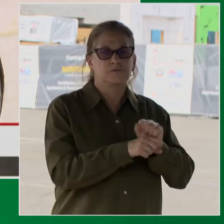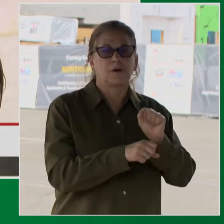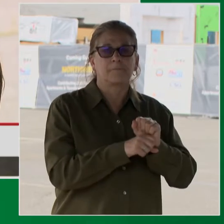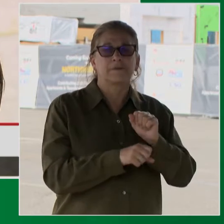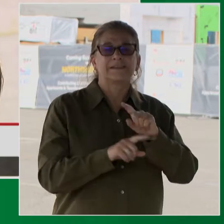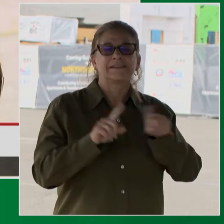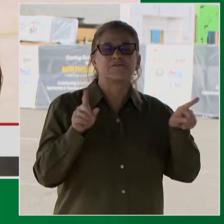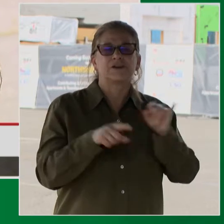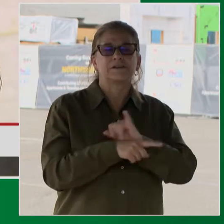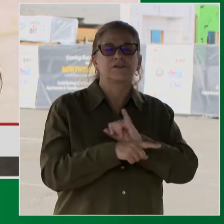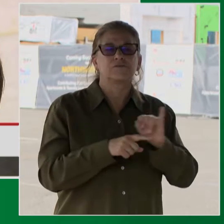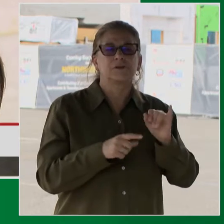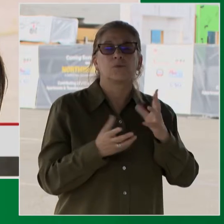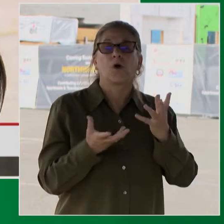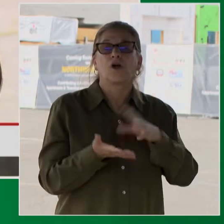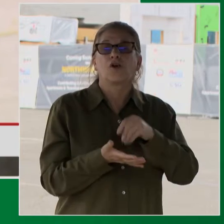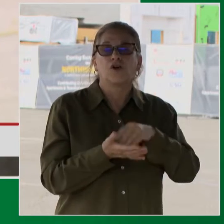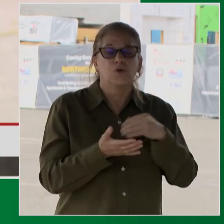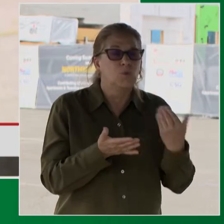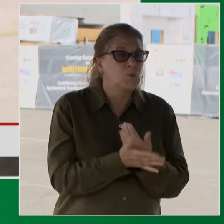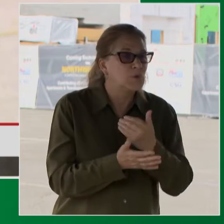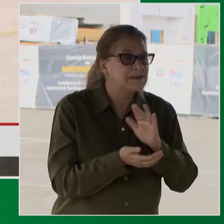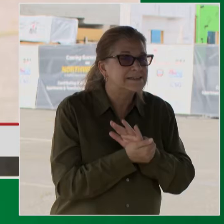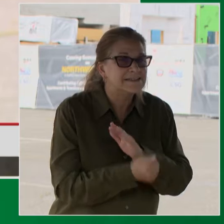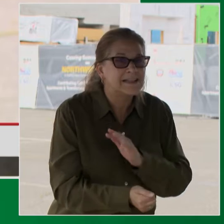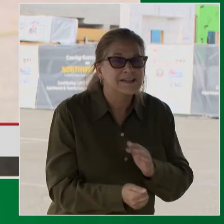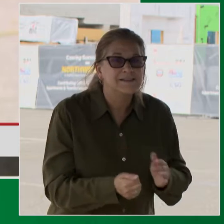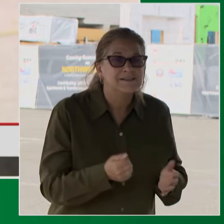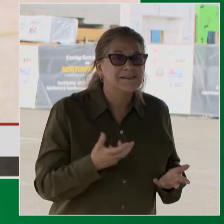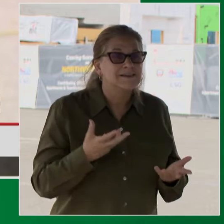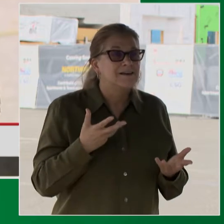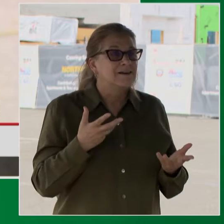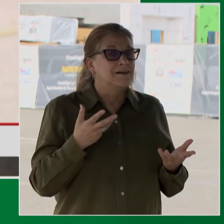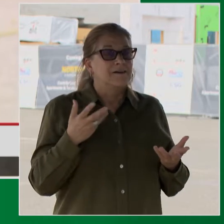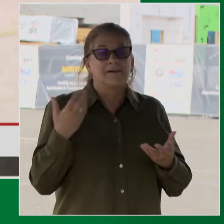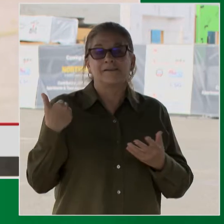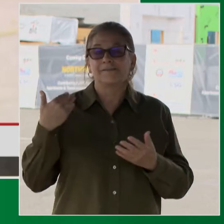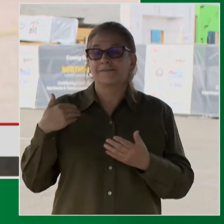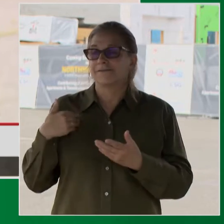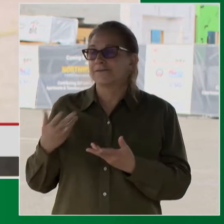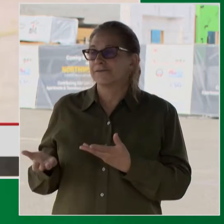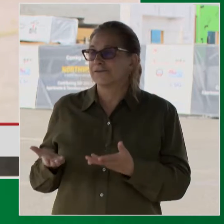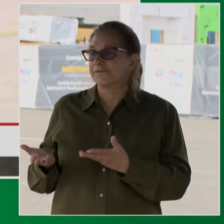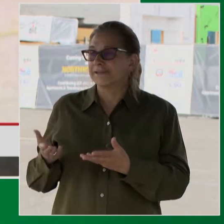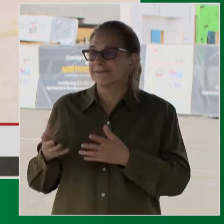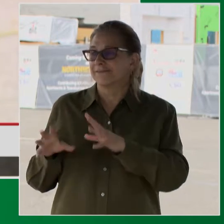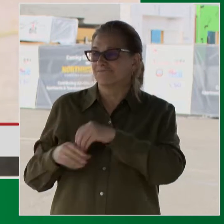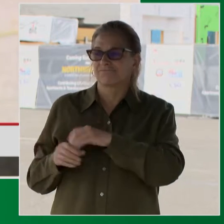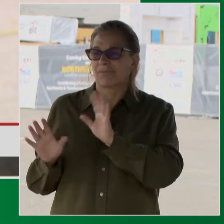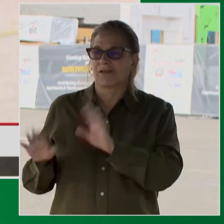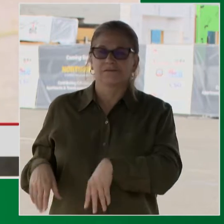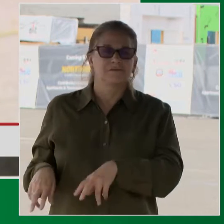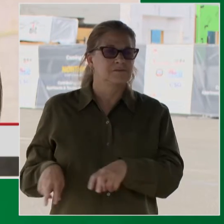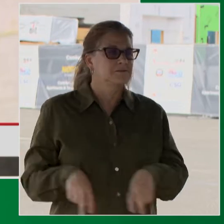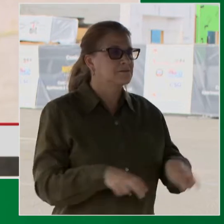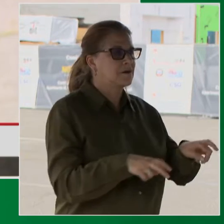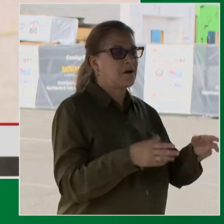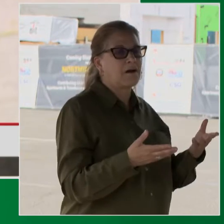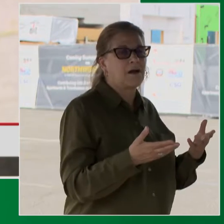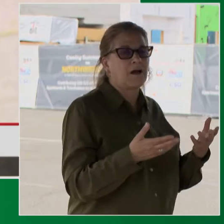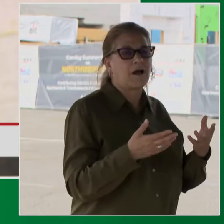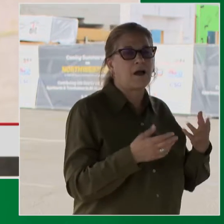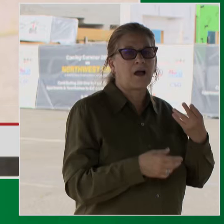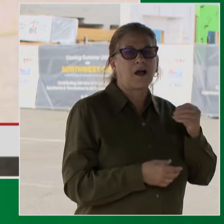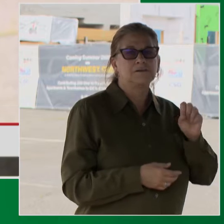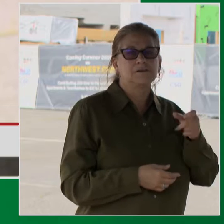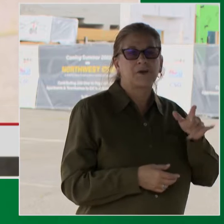that is in demand like health. Some career coaches would be available to support those, and that will be complemented by